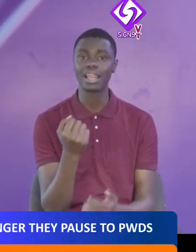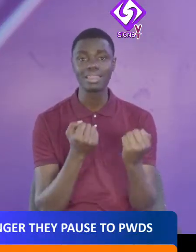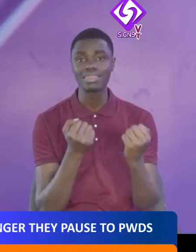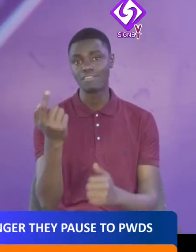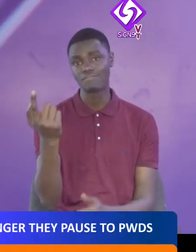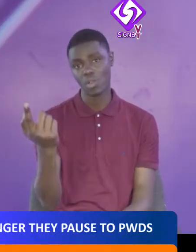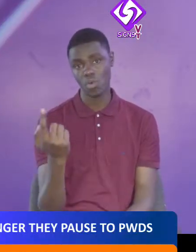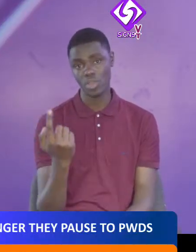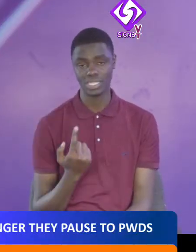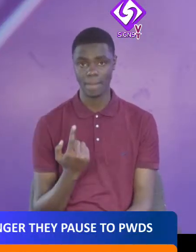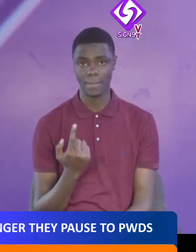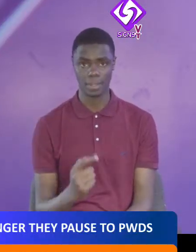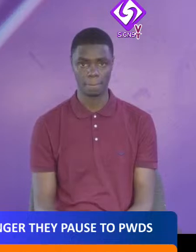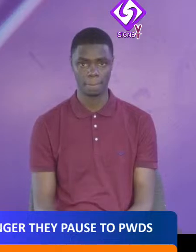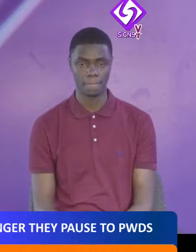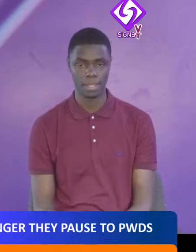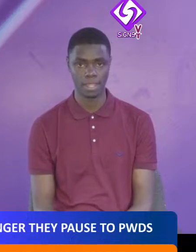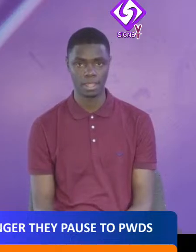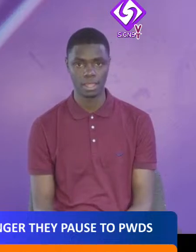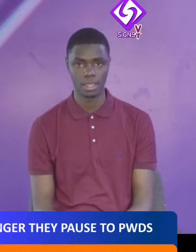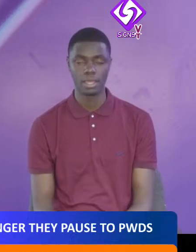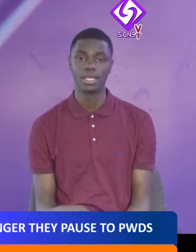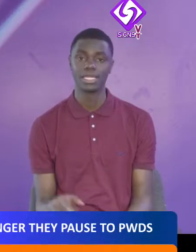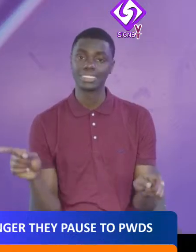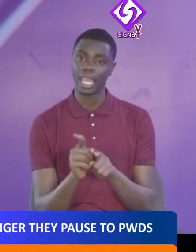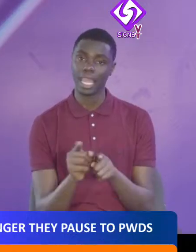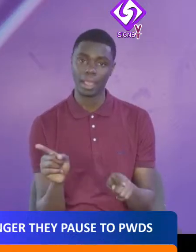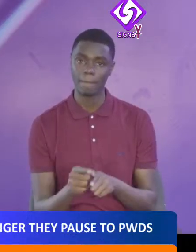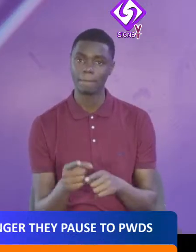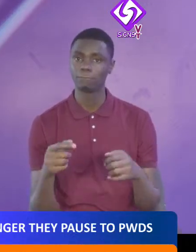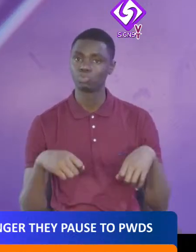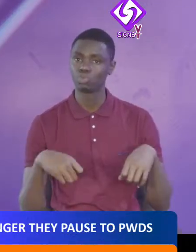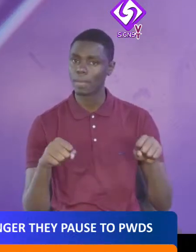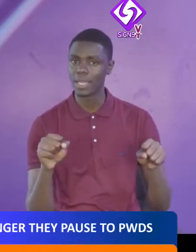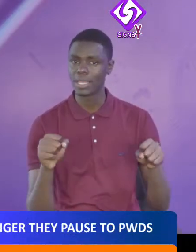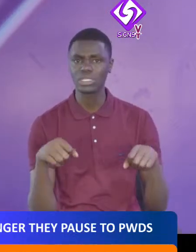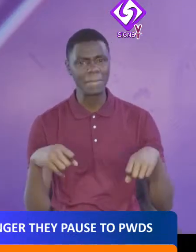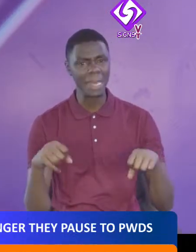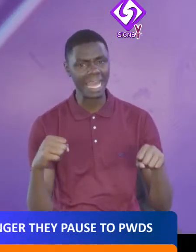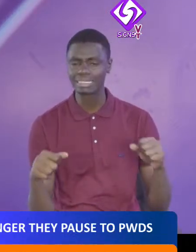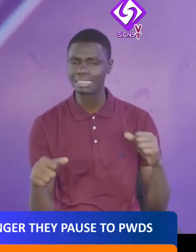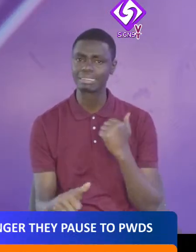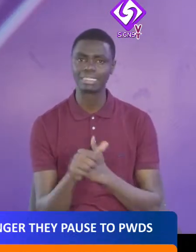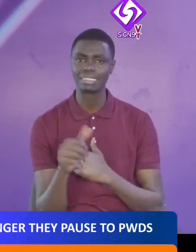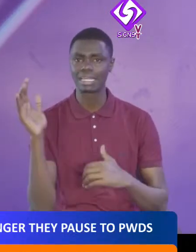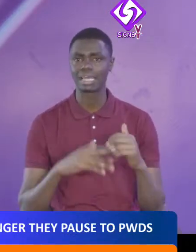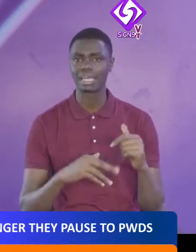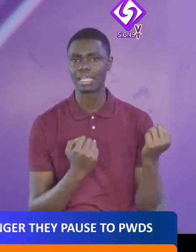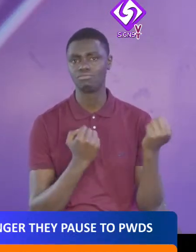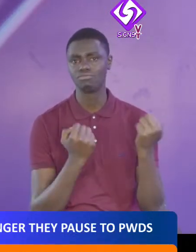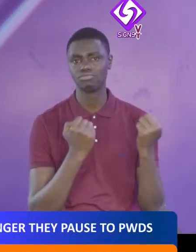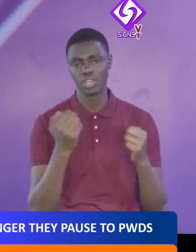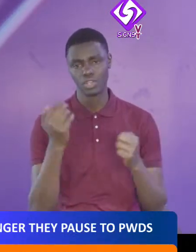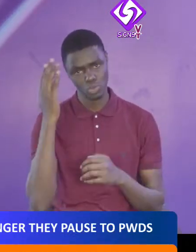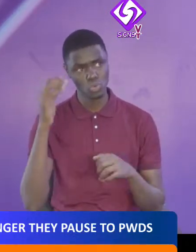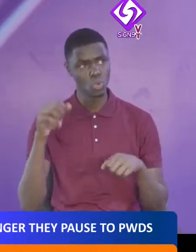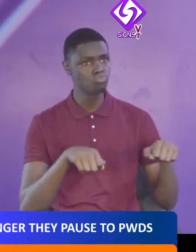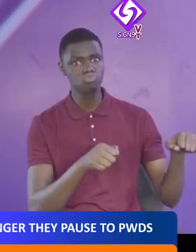coming towards you. And the same applies to those bikes. Now, Kwanzaa, the bikes are even more dangerous because you know the way they are driven.